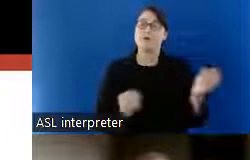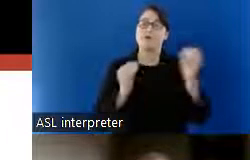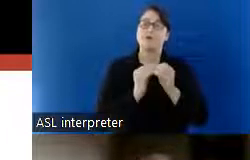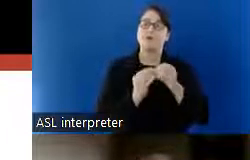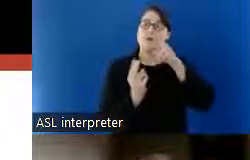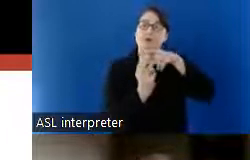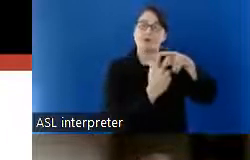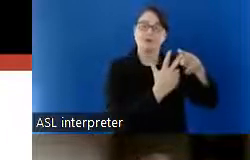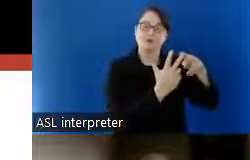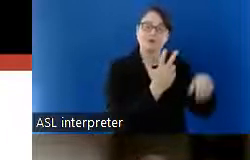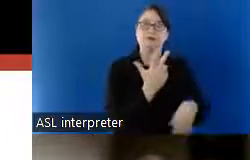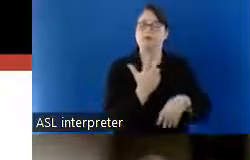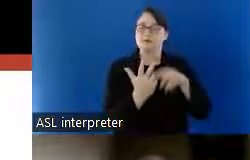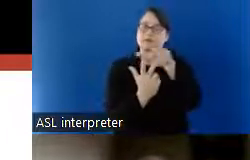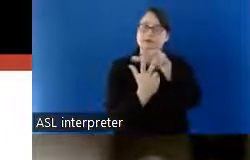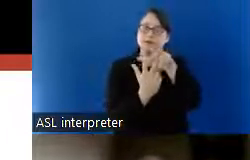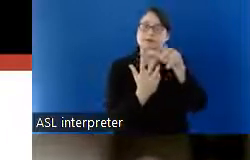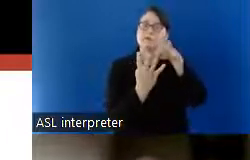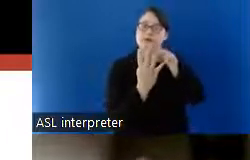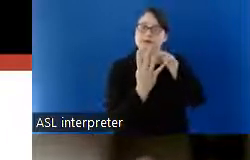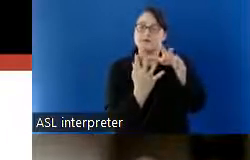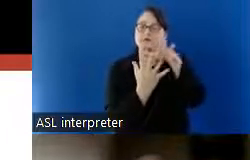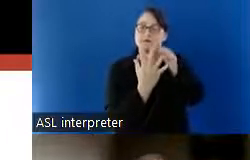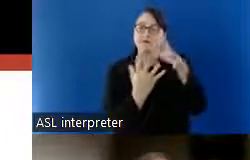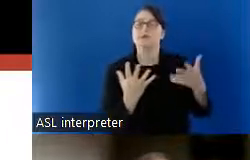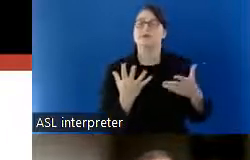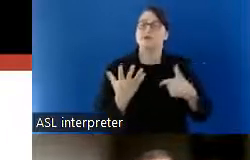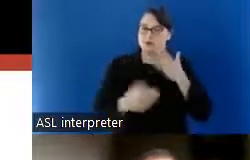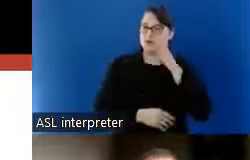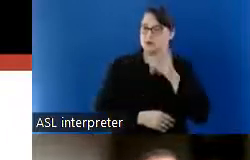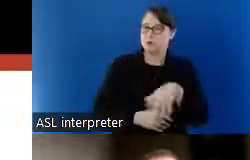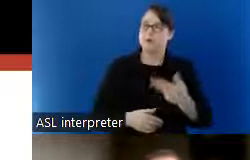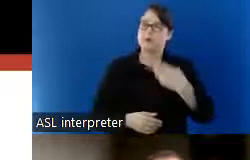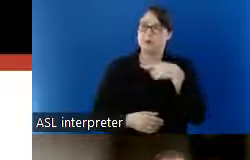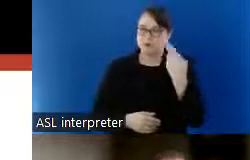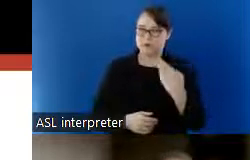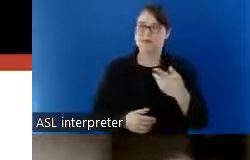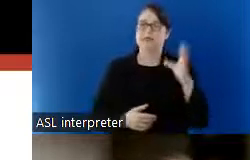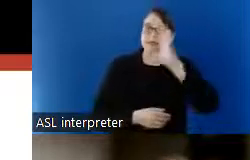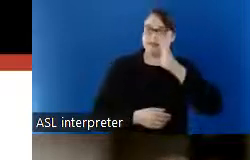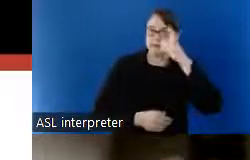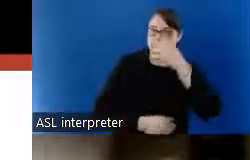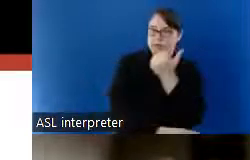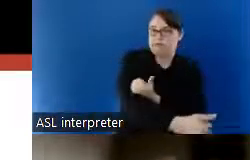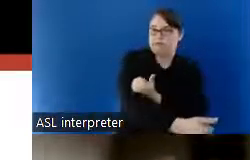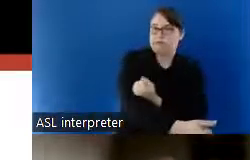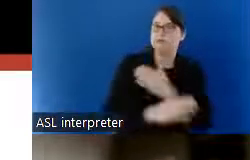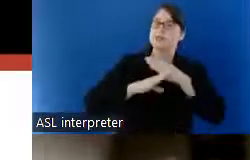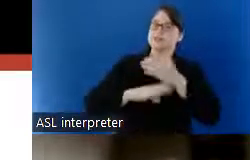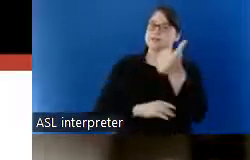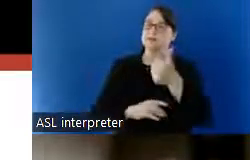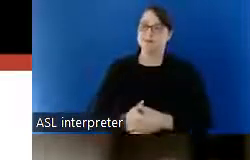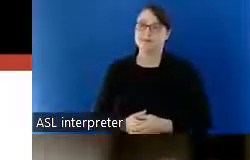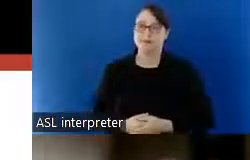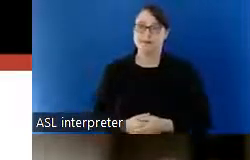people self-identifying as being high risk and seeking out vaccination to protect themselves. There are 2 vaccines that